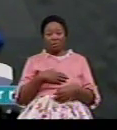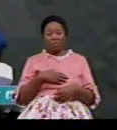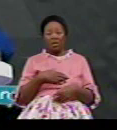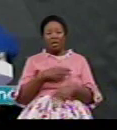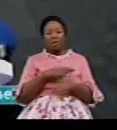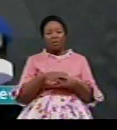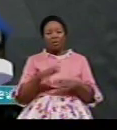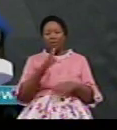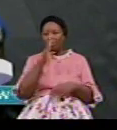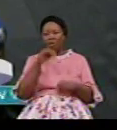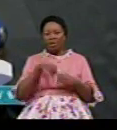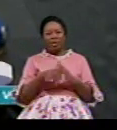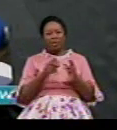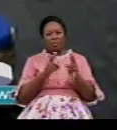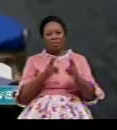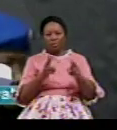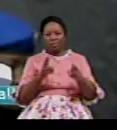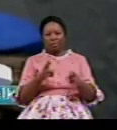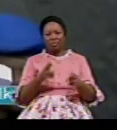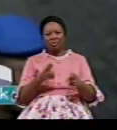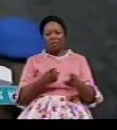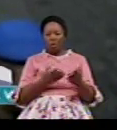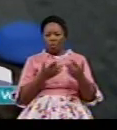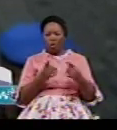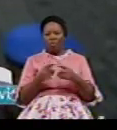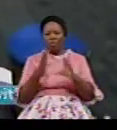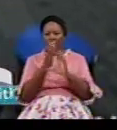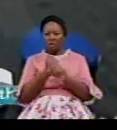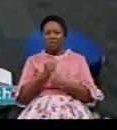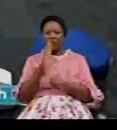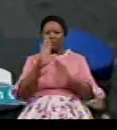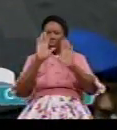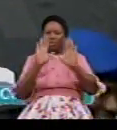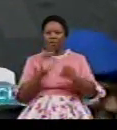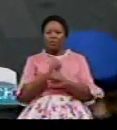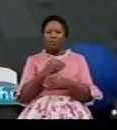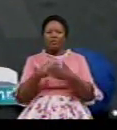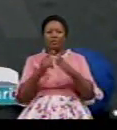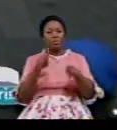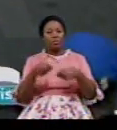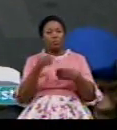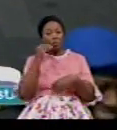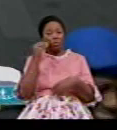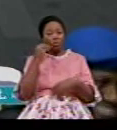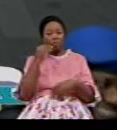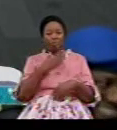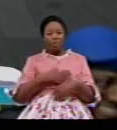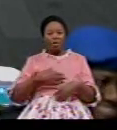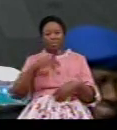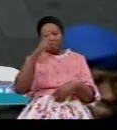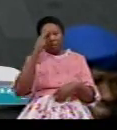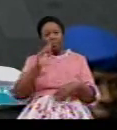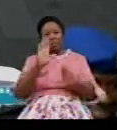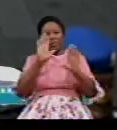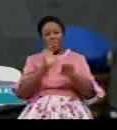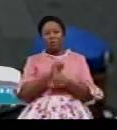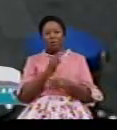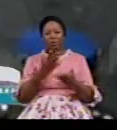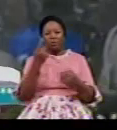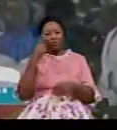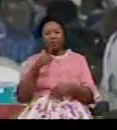miracle. Jesus will be glorified go. In this assembly. Miracles are waiting. And you. Our testimony will glorify him.